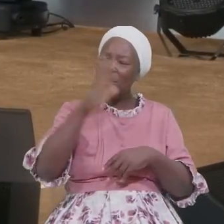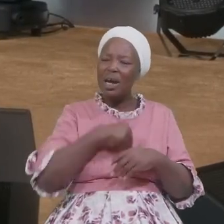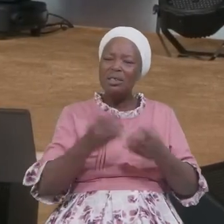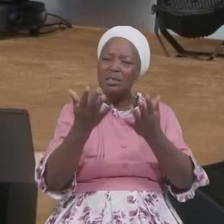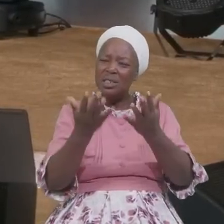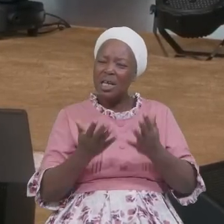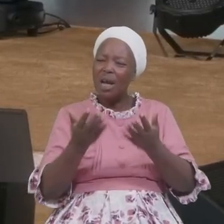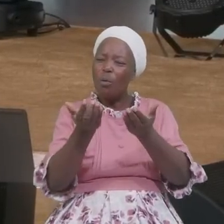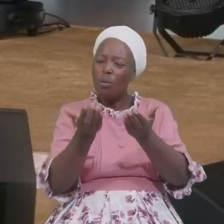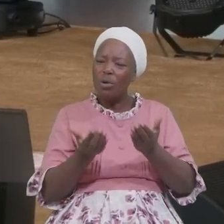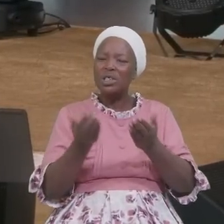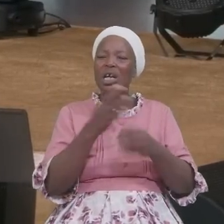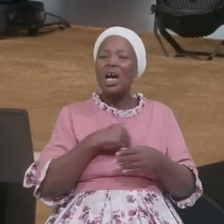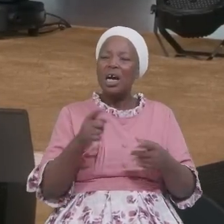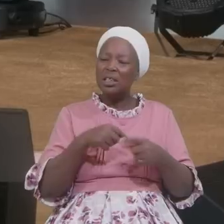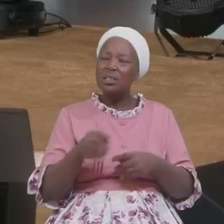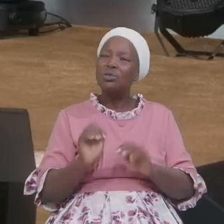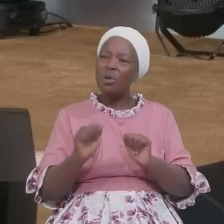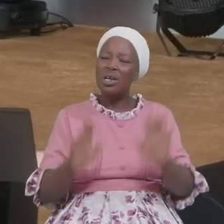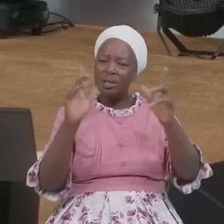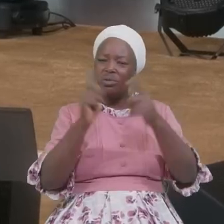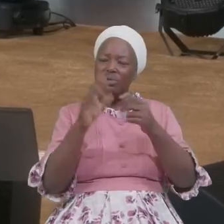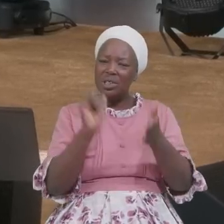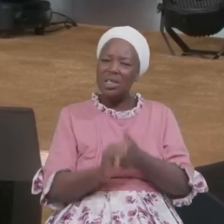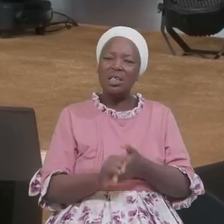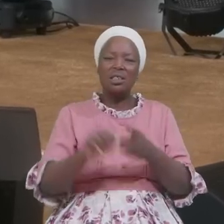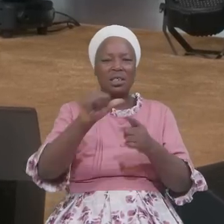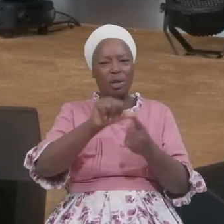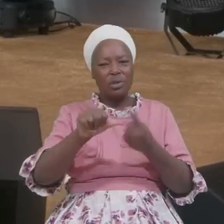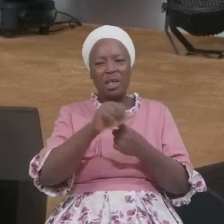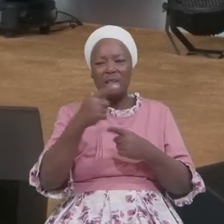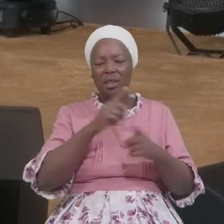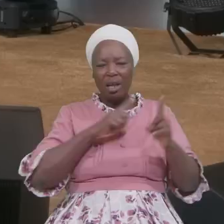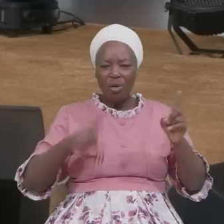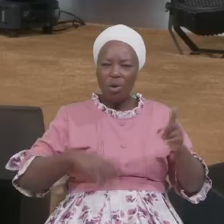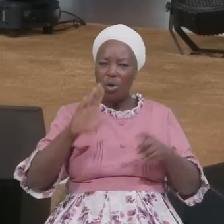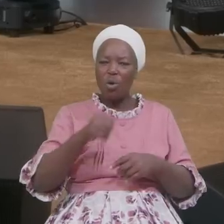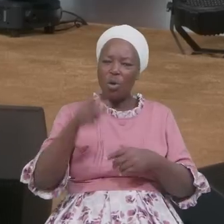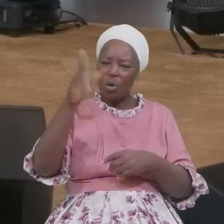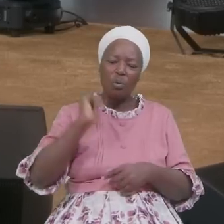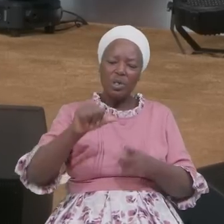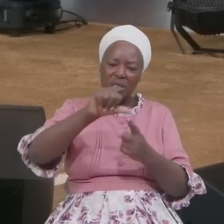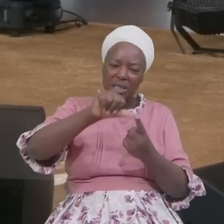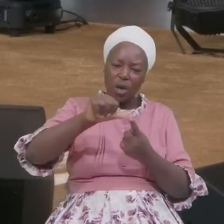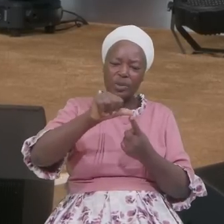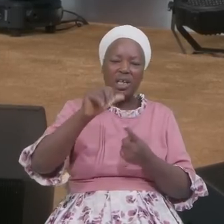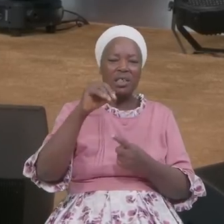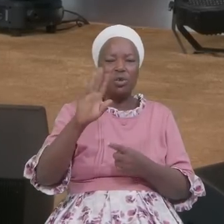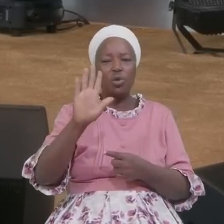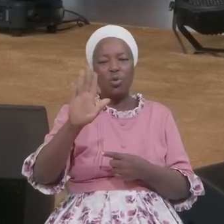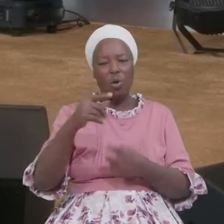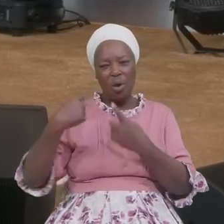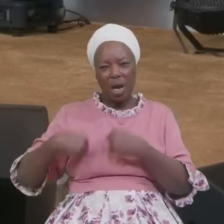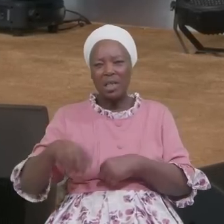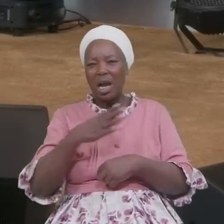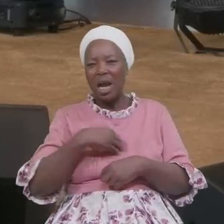you must surrender to that circumcision, and the Lord thy God will circumcise thine heart and